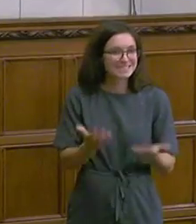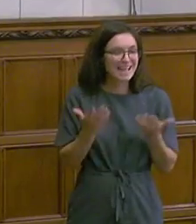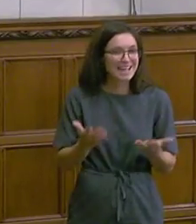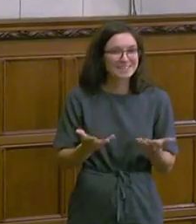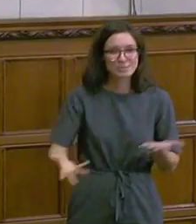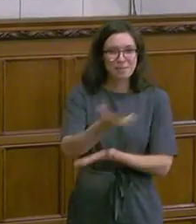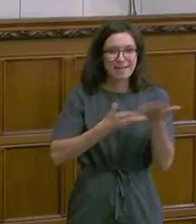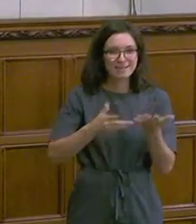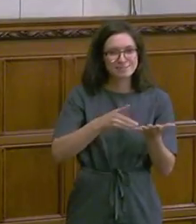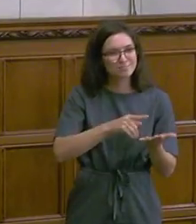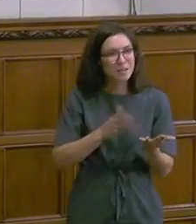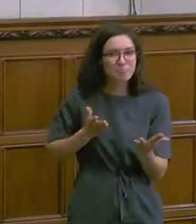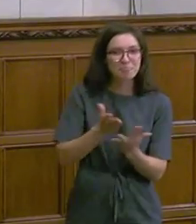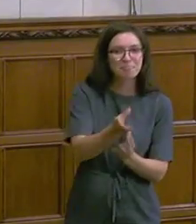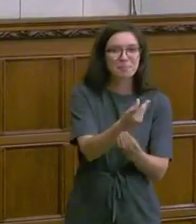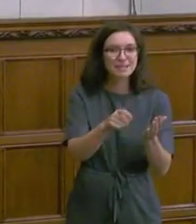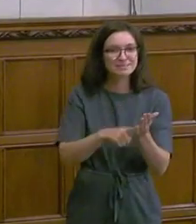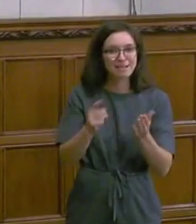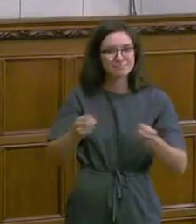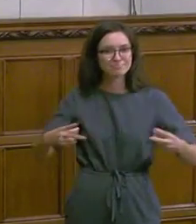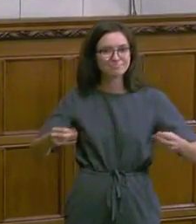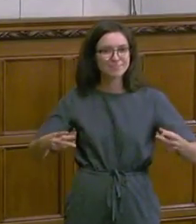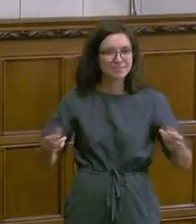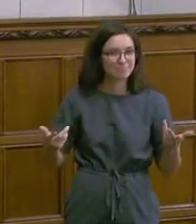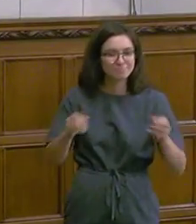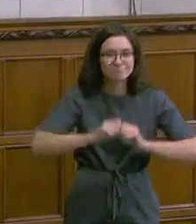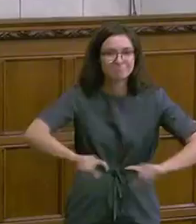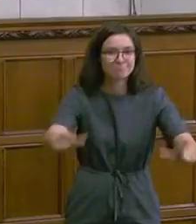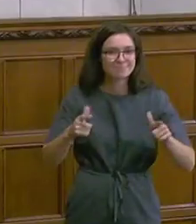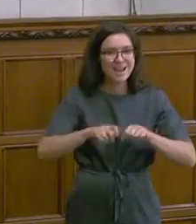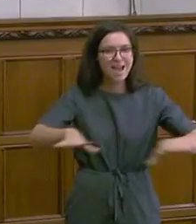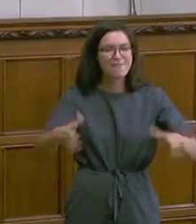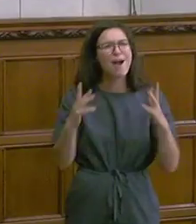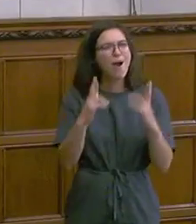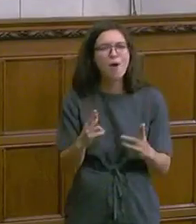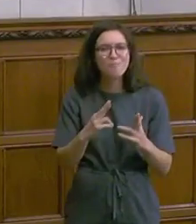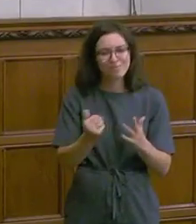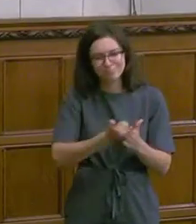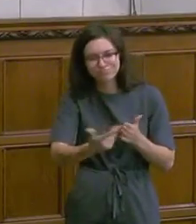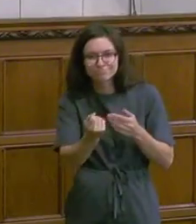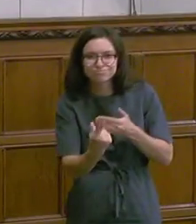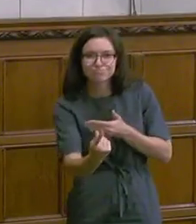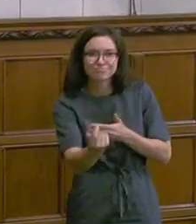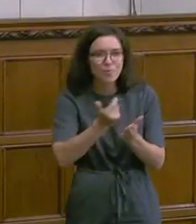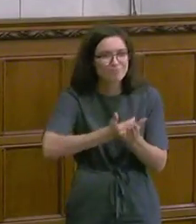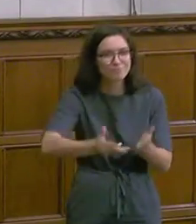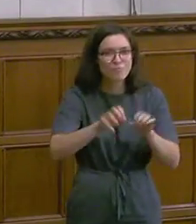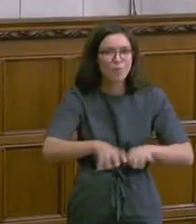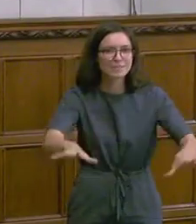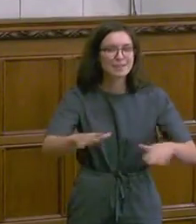accessible for all those who might want to follow it live, and I hope this will be rolled out more widely. Mr. Chairman, there